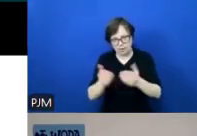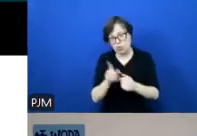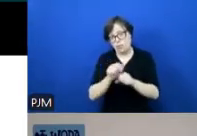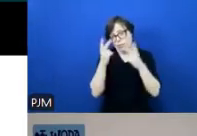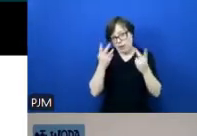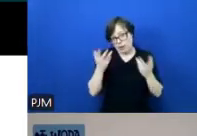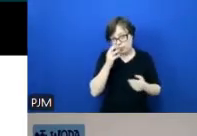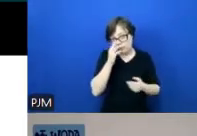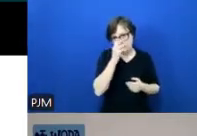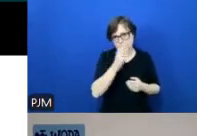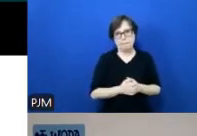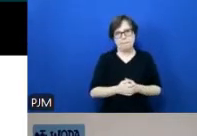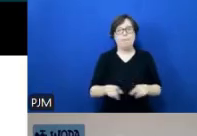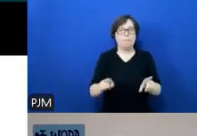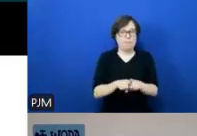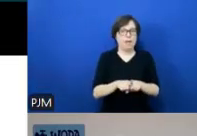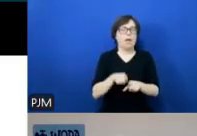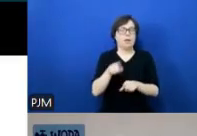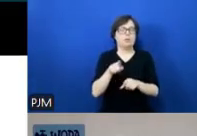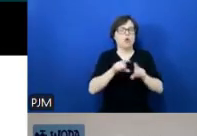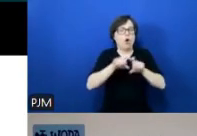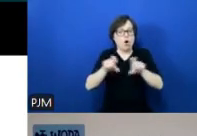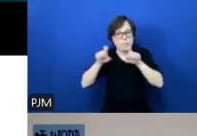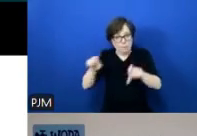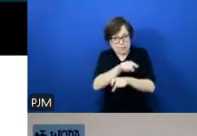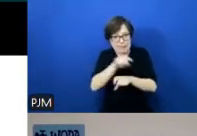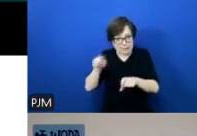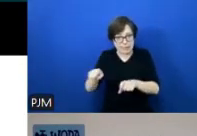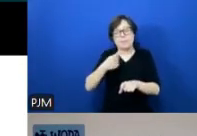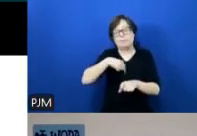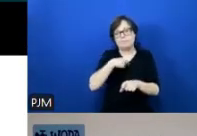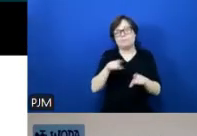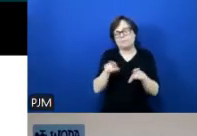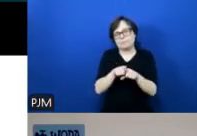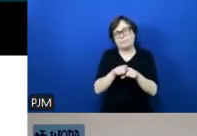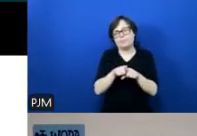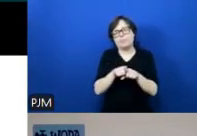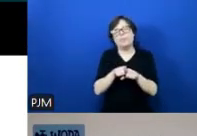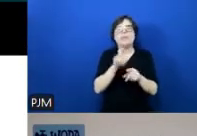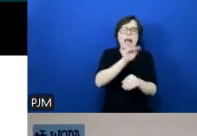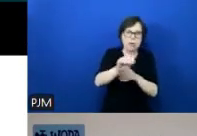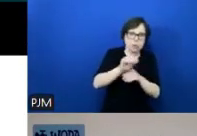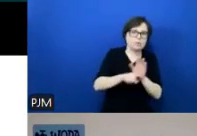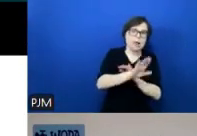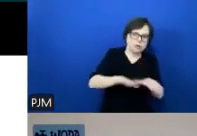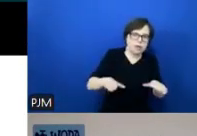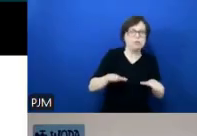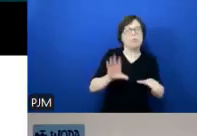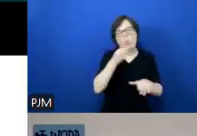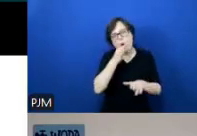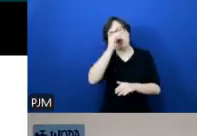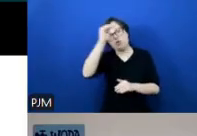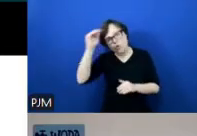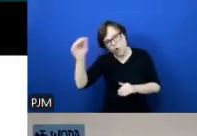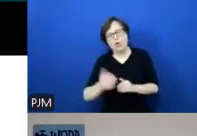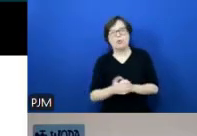investments, closing the streets, etc. It was of particular importance. We also provide educational